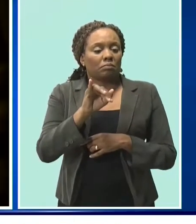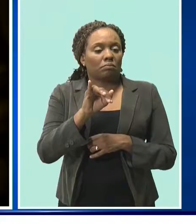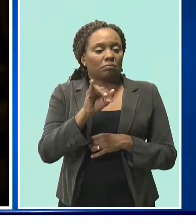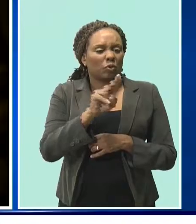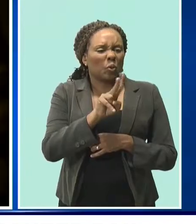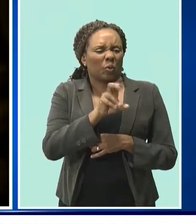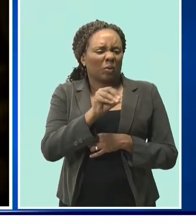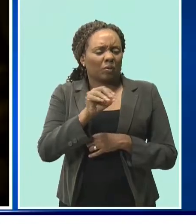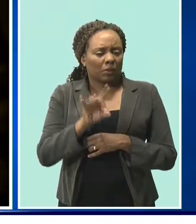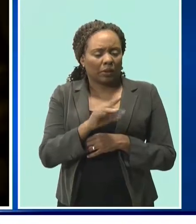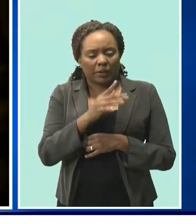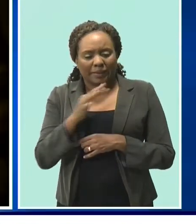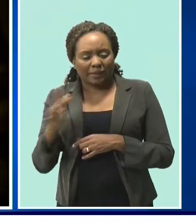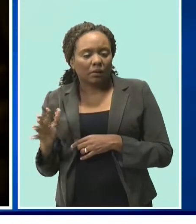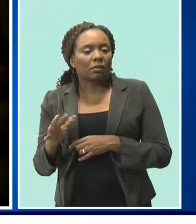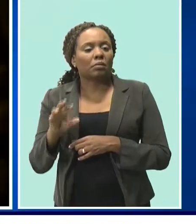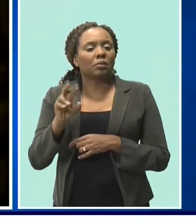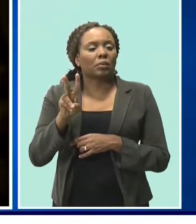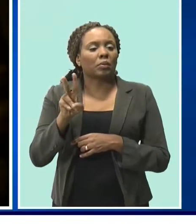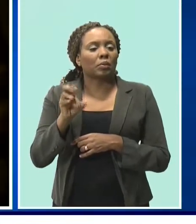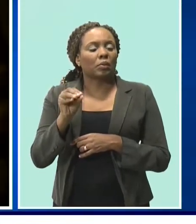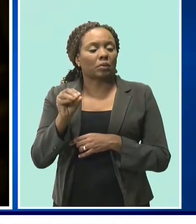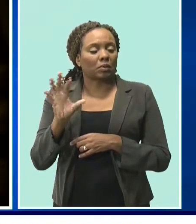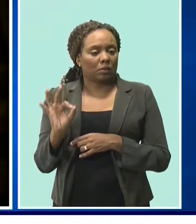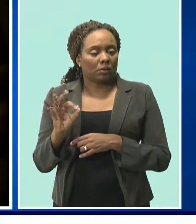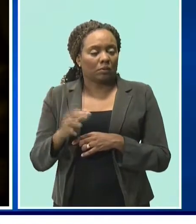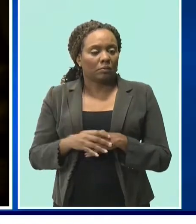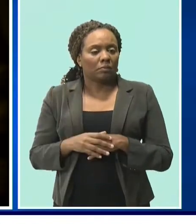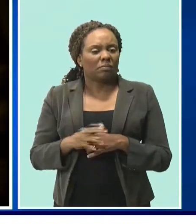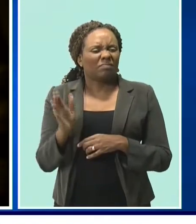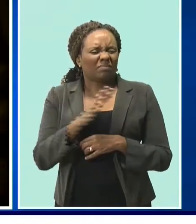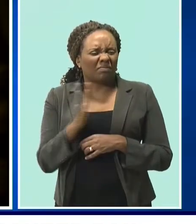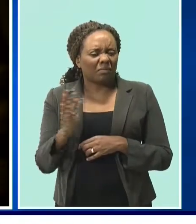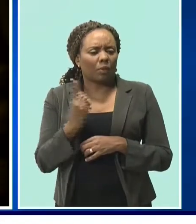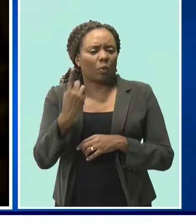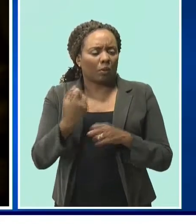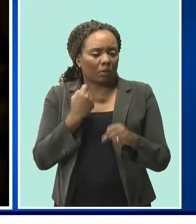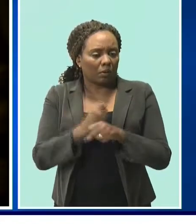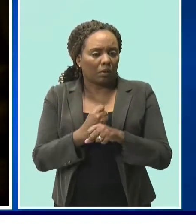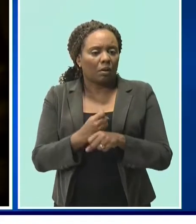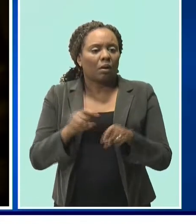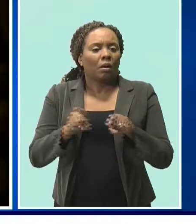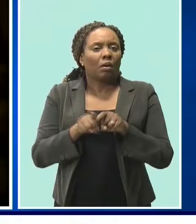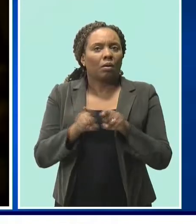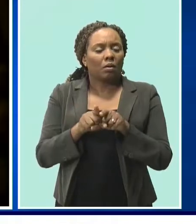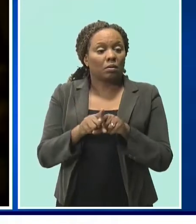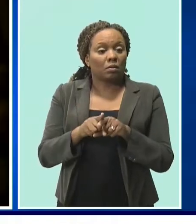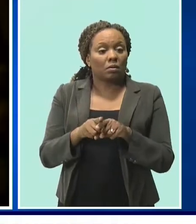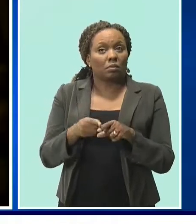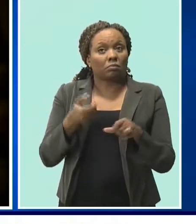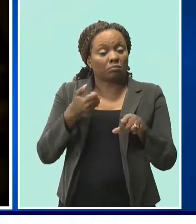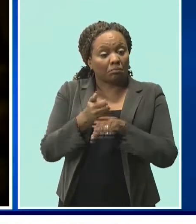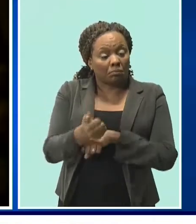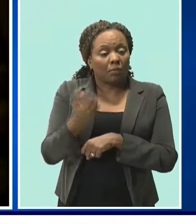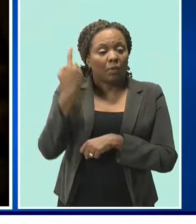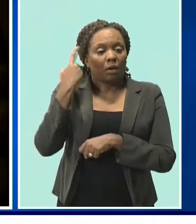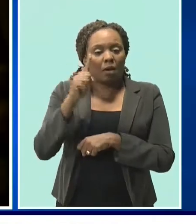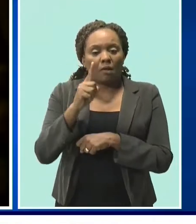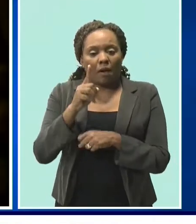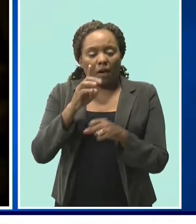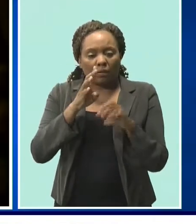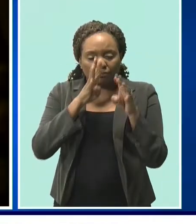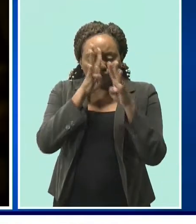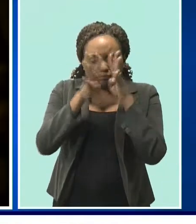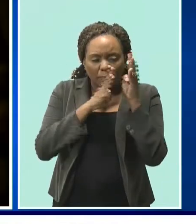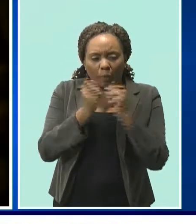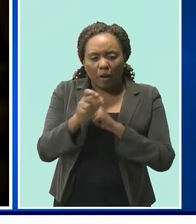and April 27th, 2009. He's also accused of conspiring with other people to defraud CLICO of the same amount of